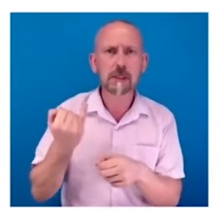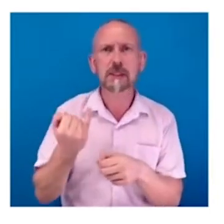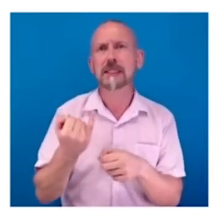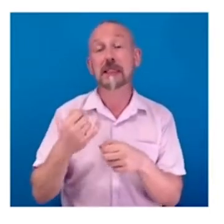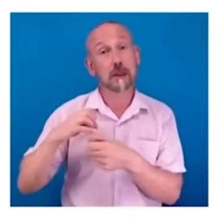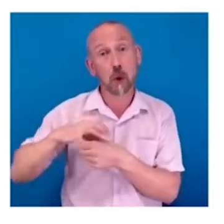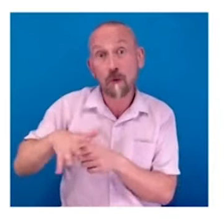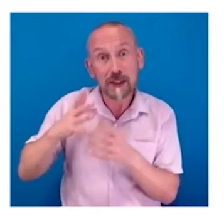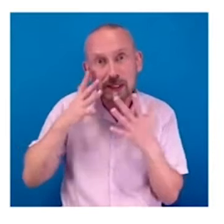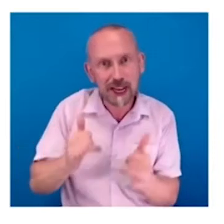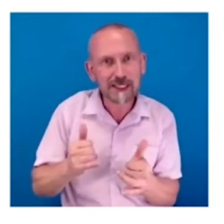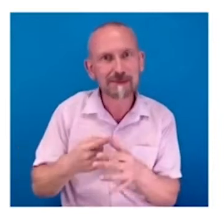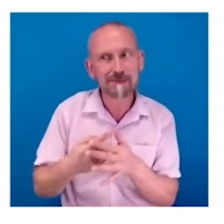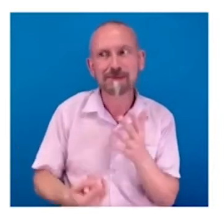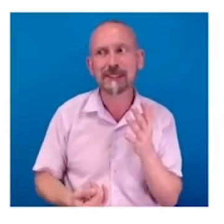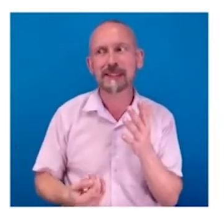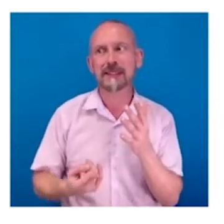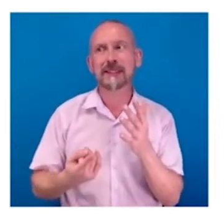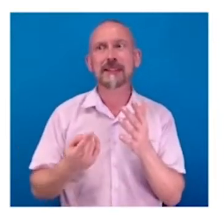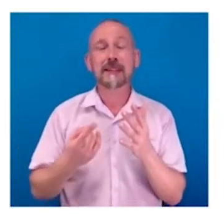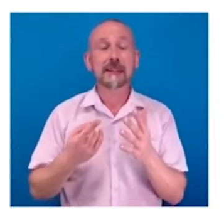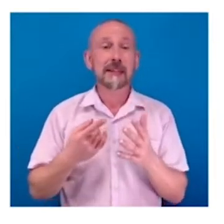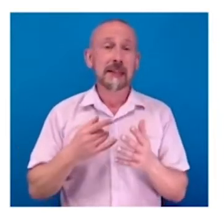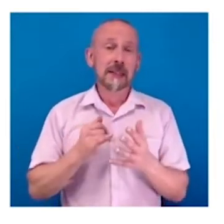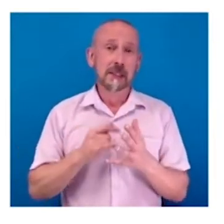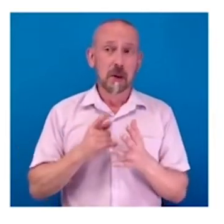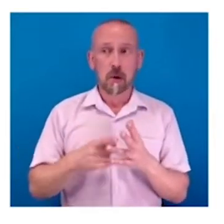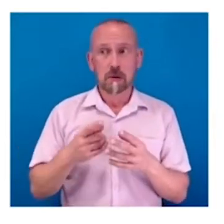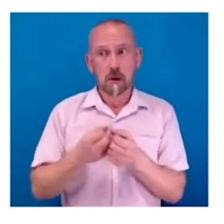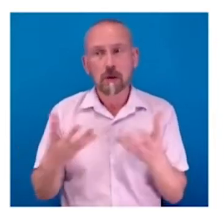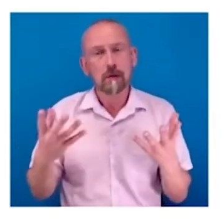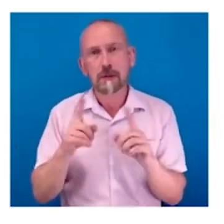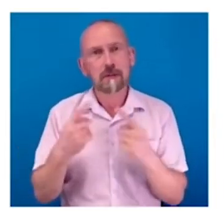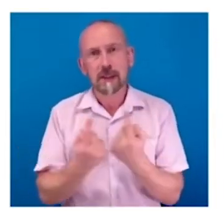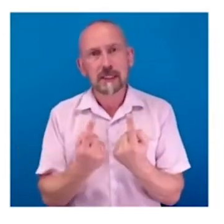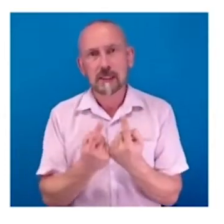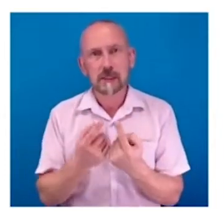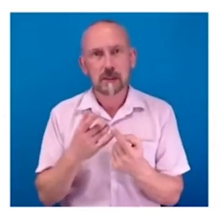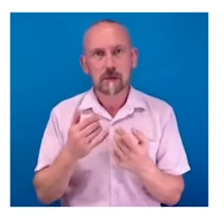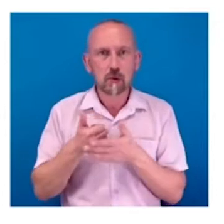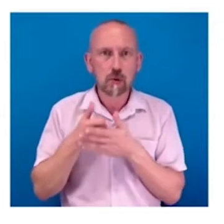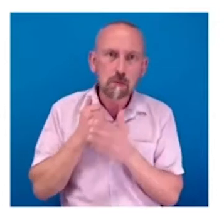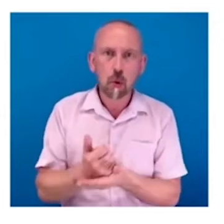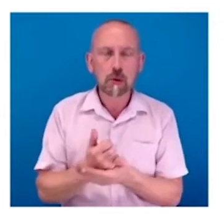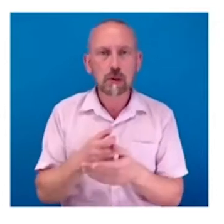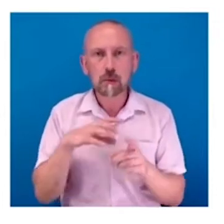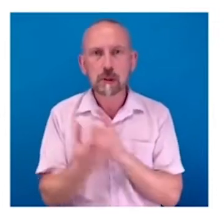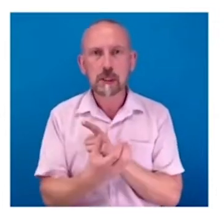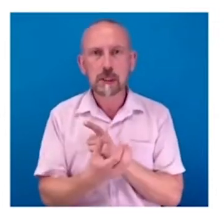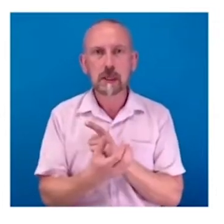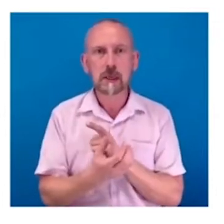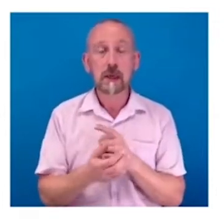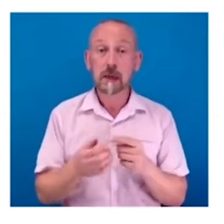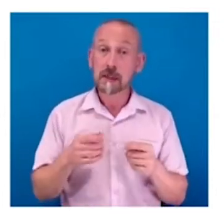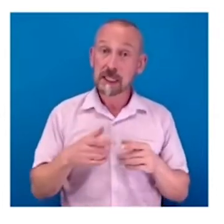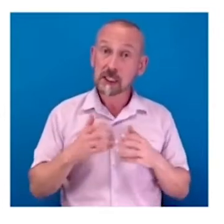different organizations are there to support the community. The companies, they pay to provide the service to the community. This is still completely free.